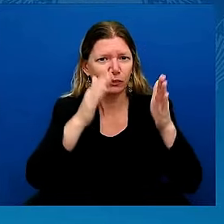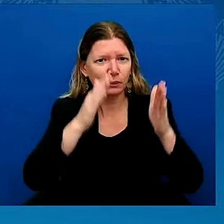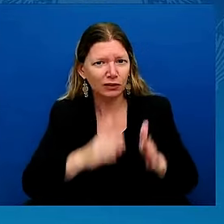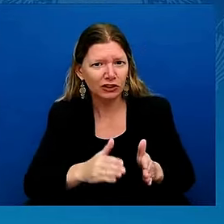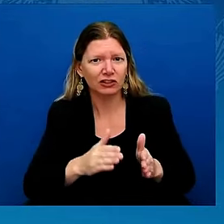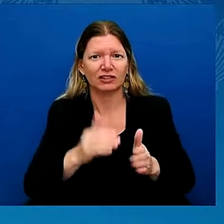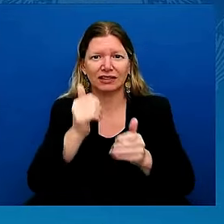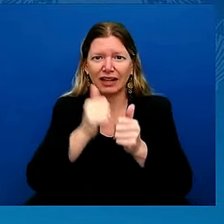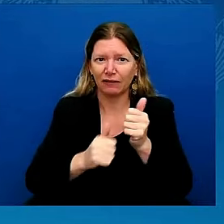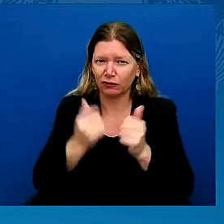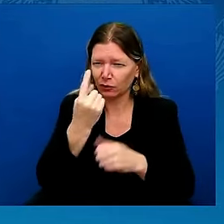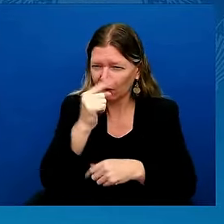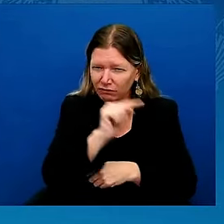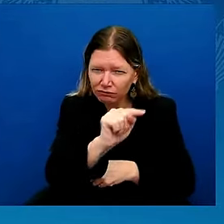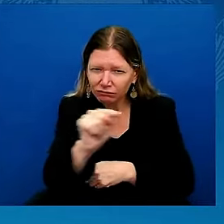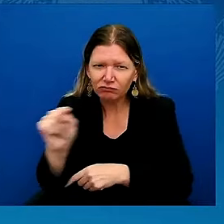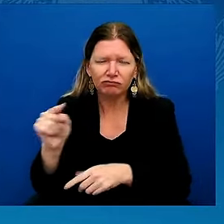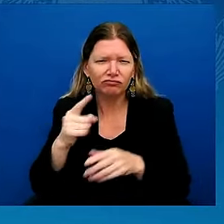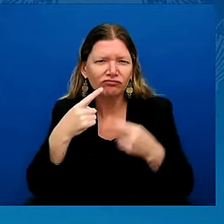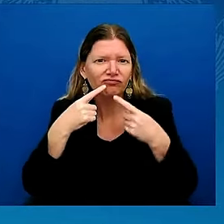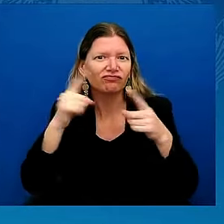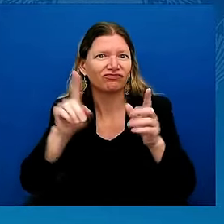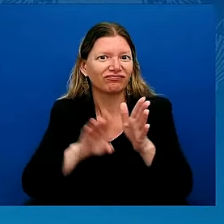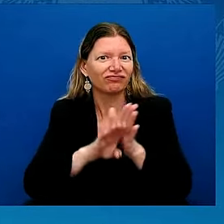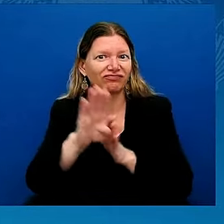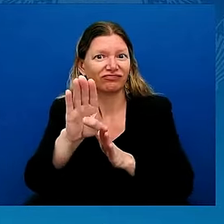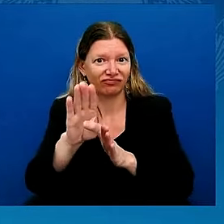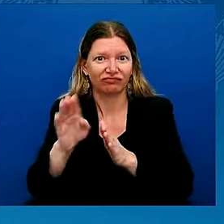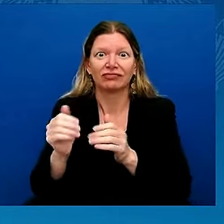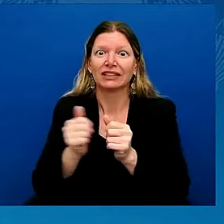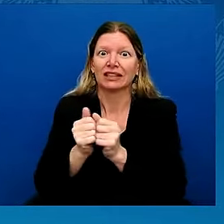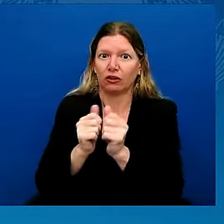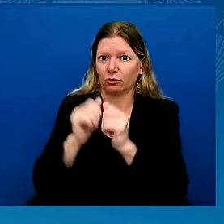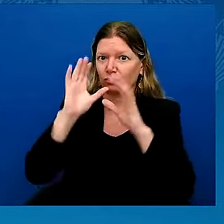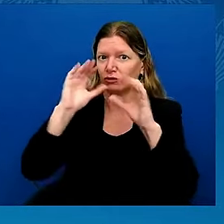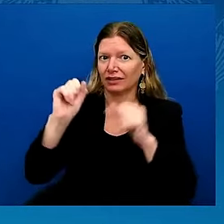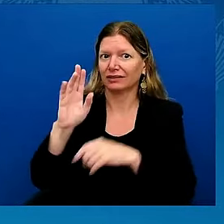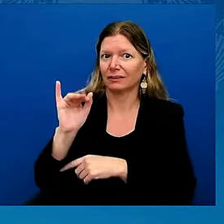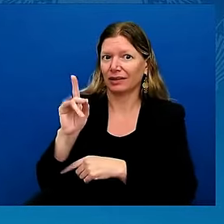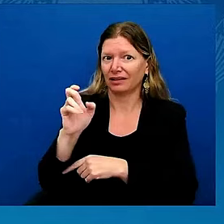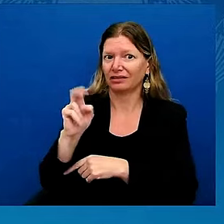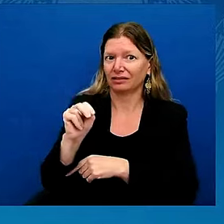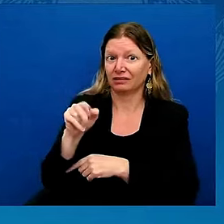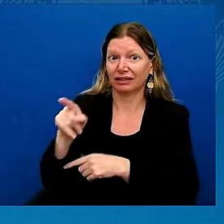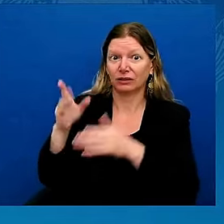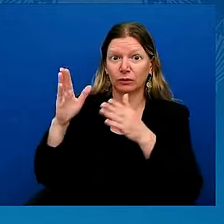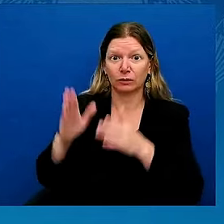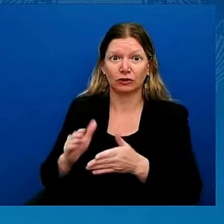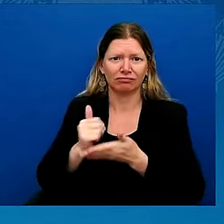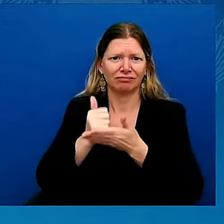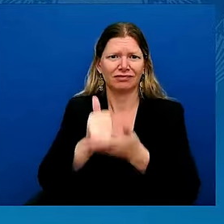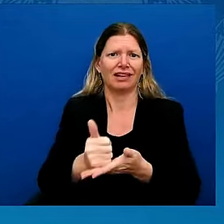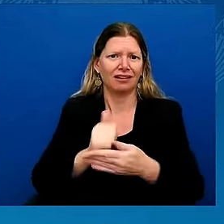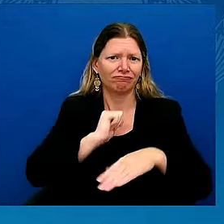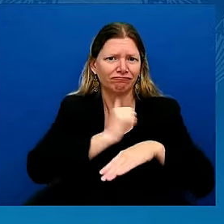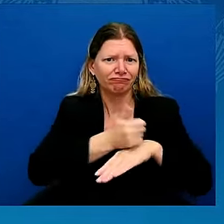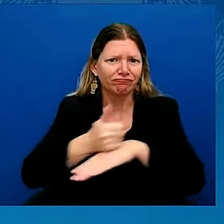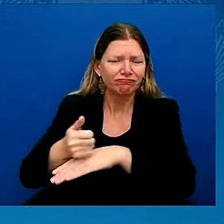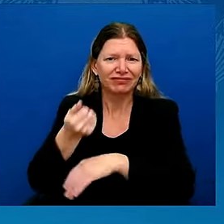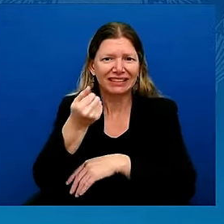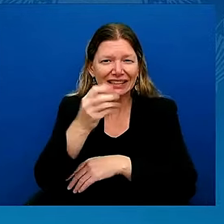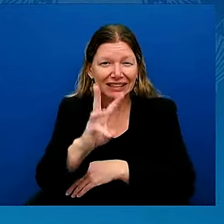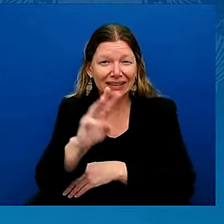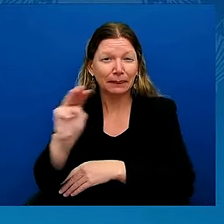President Biden, this person helped create 16 million jobs, including 5 million jobs